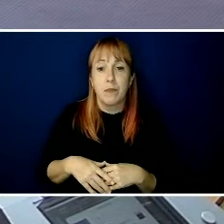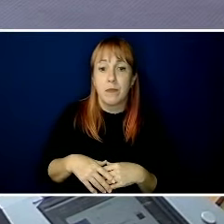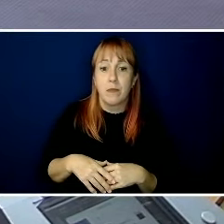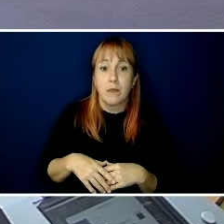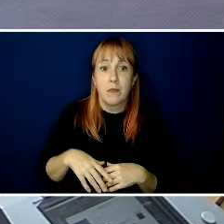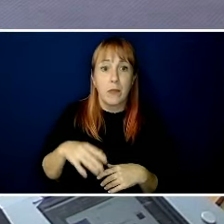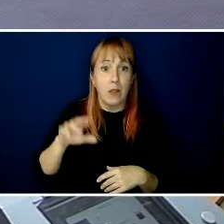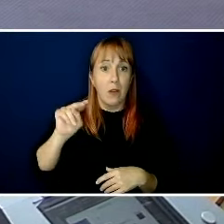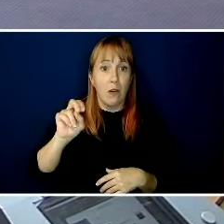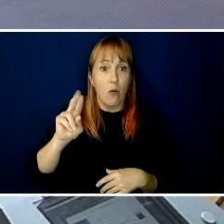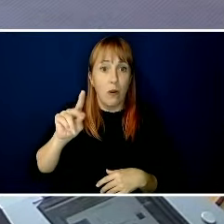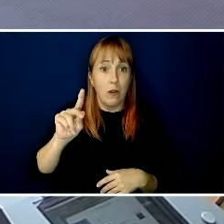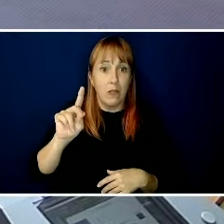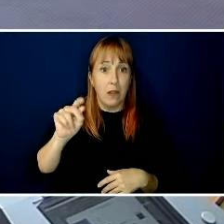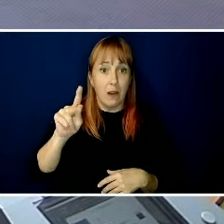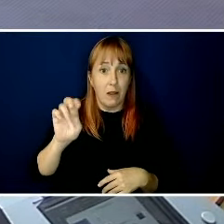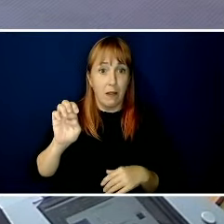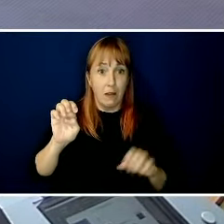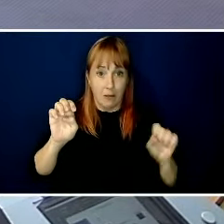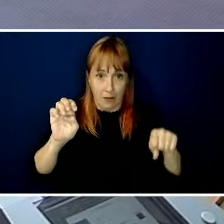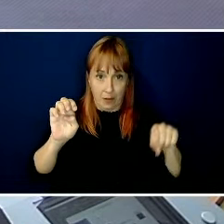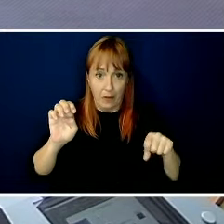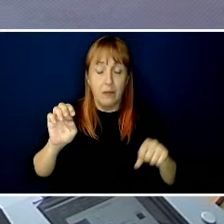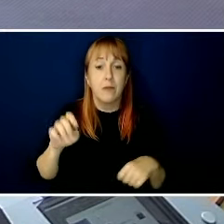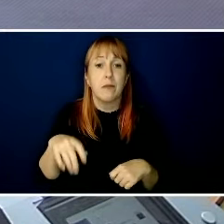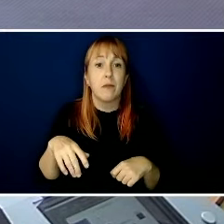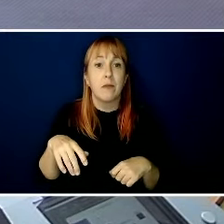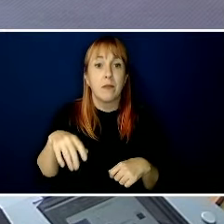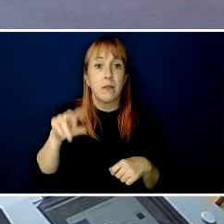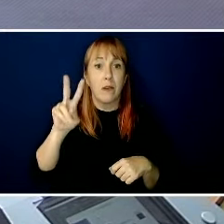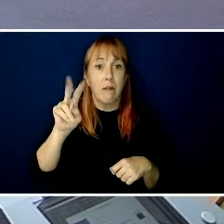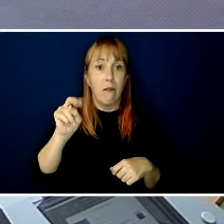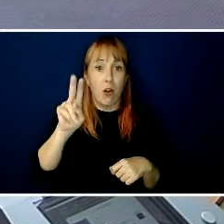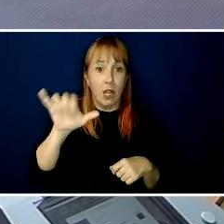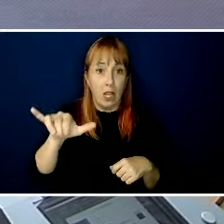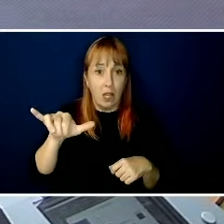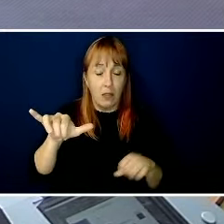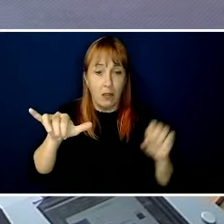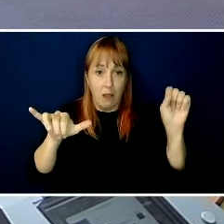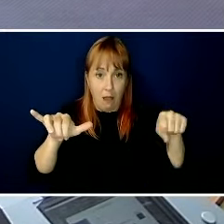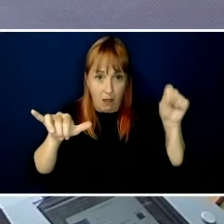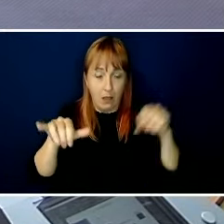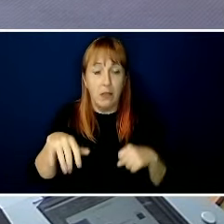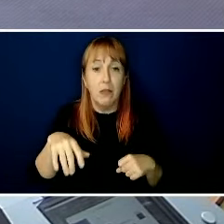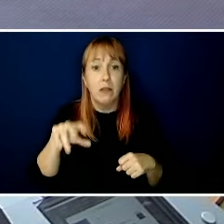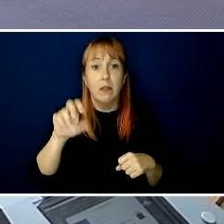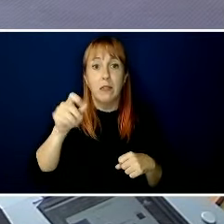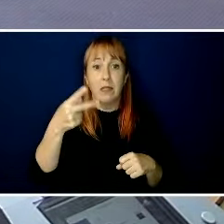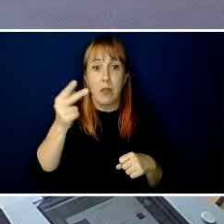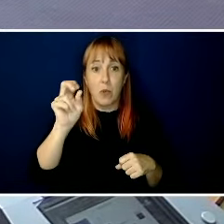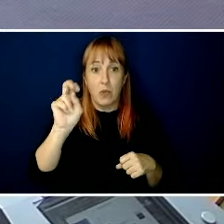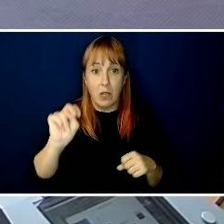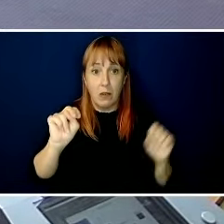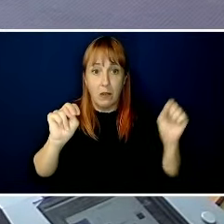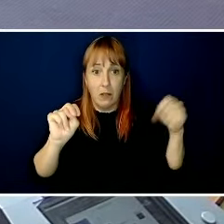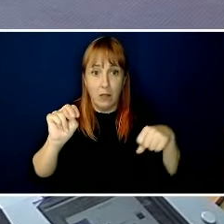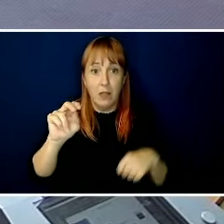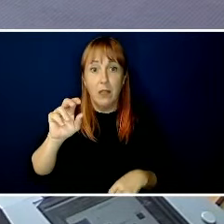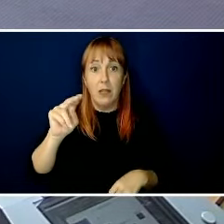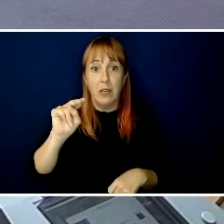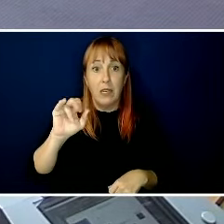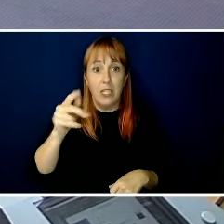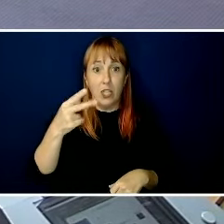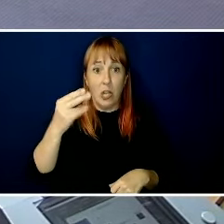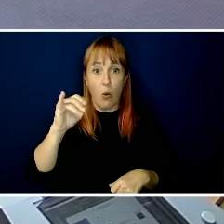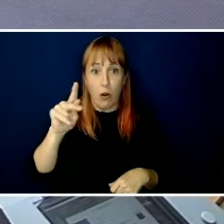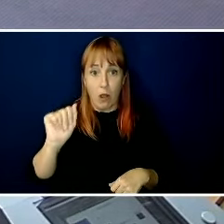Councillor Nordyke. Aye. Councillor Varney. Aye. Councillor Stapleton? Aye. Councillor Nishioka?